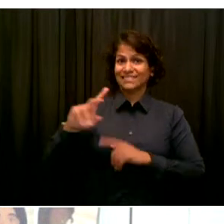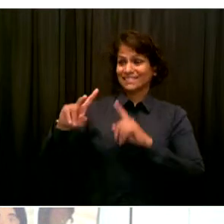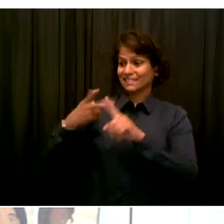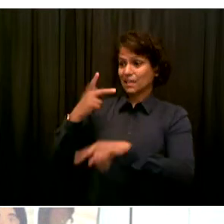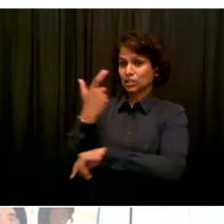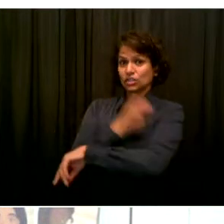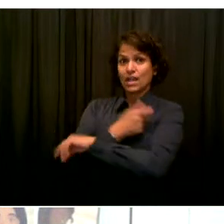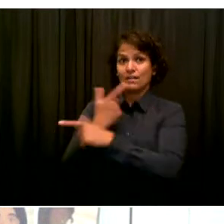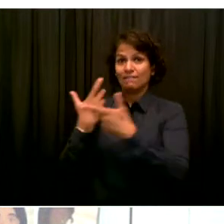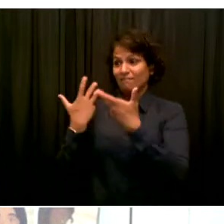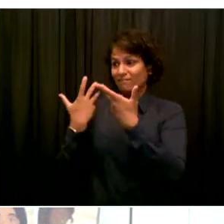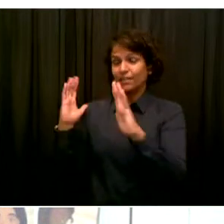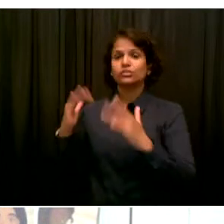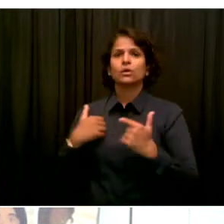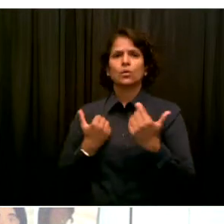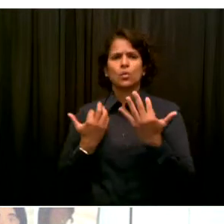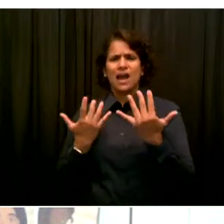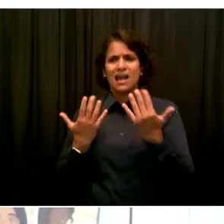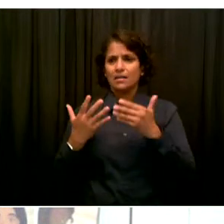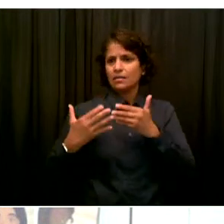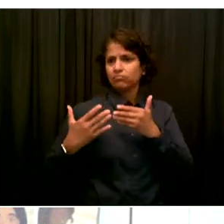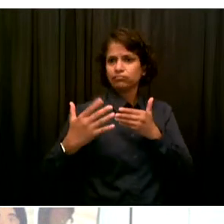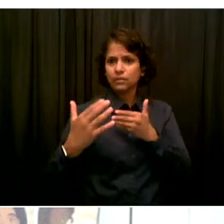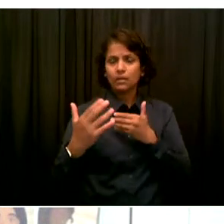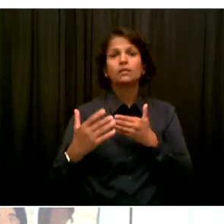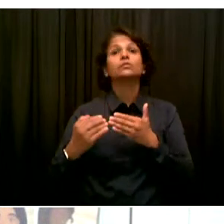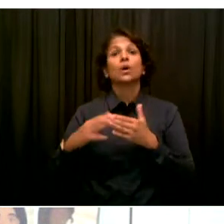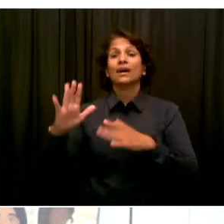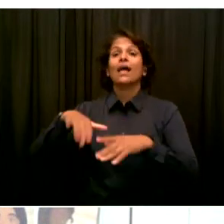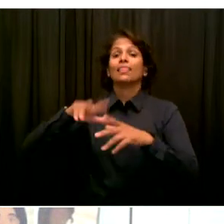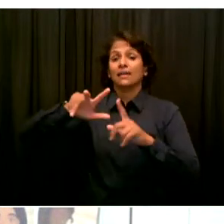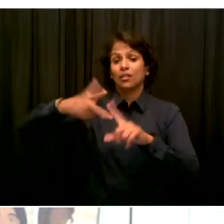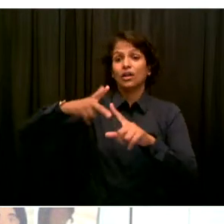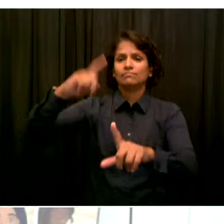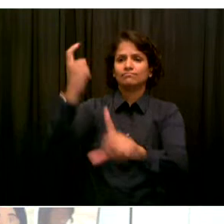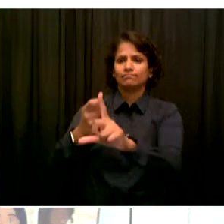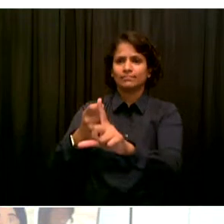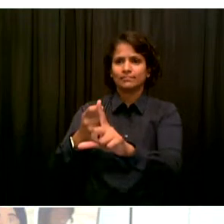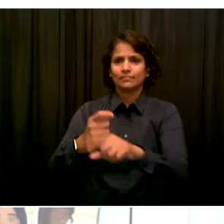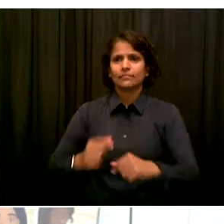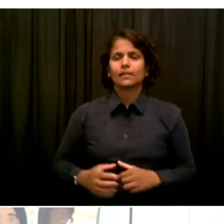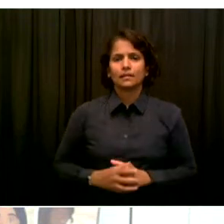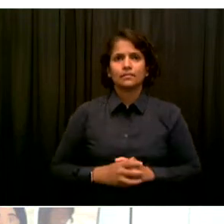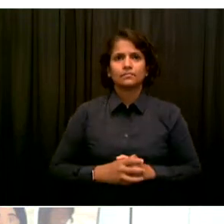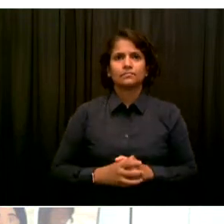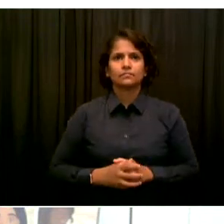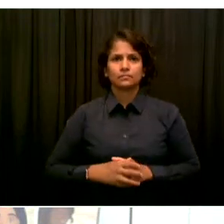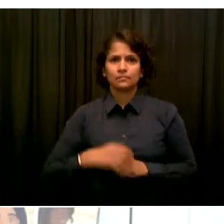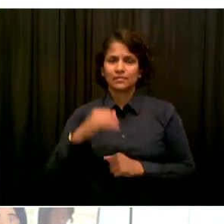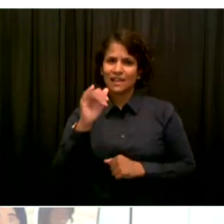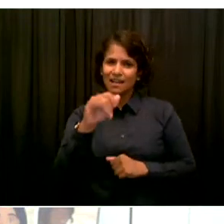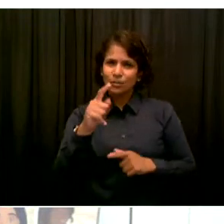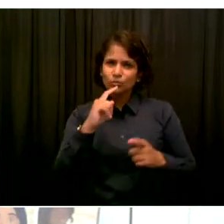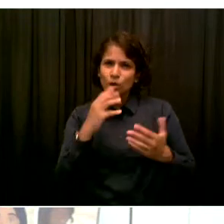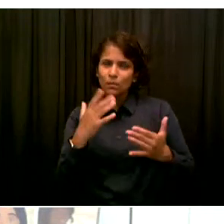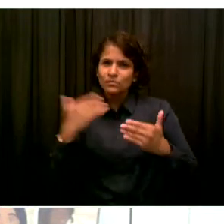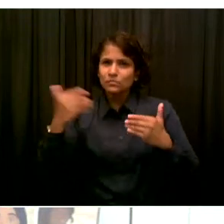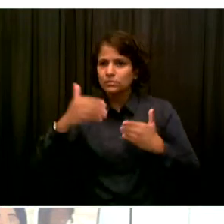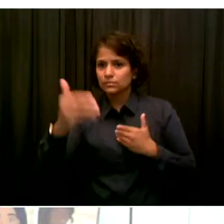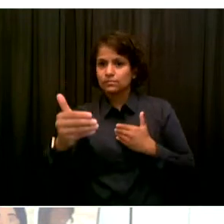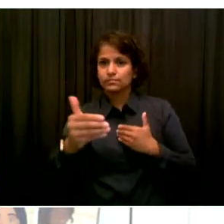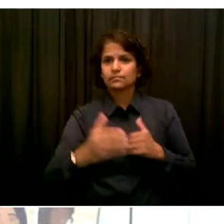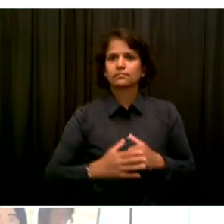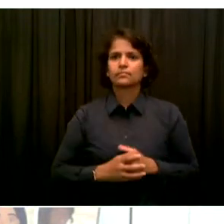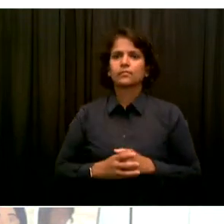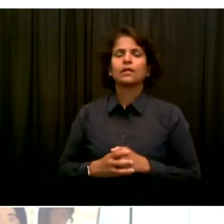will be eligible immediately. And remember that additional doses of both the Pfizer and Moderna vaccines are already authorized